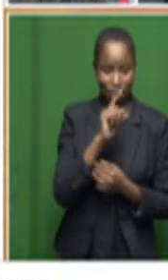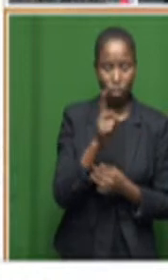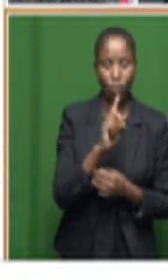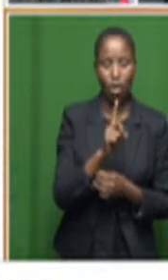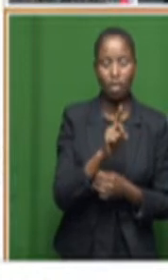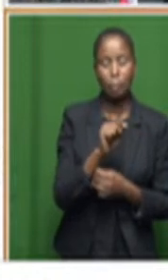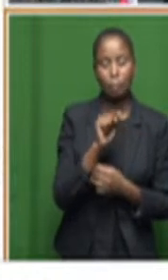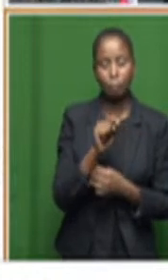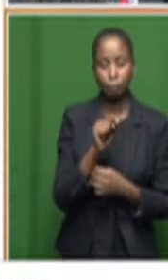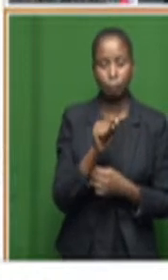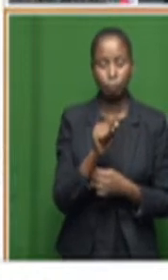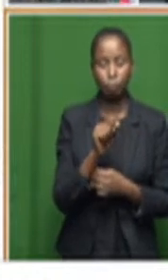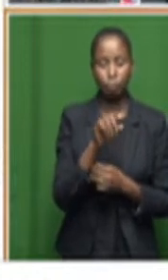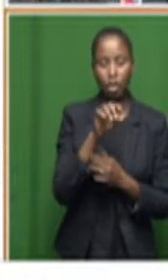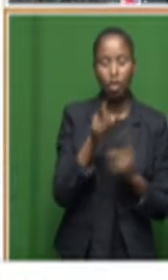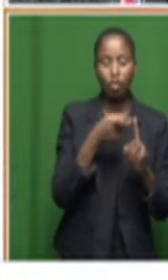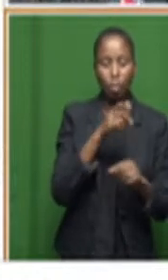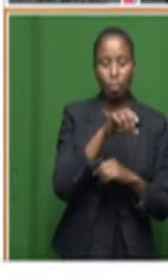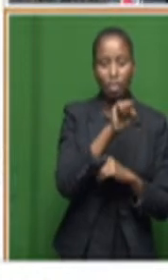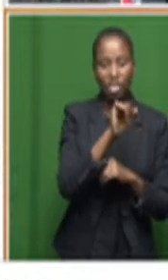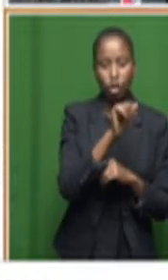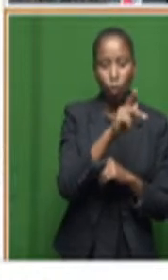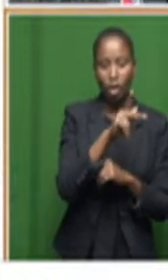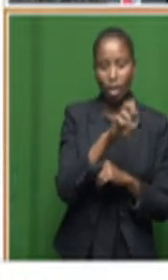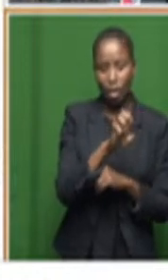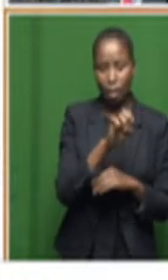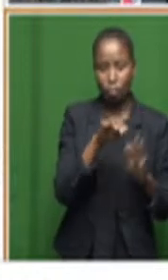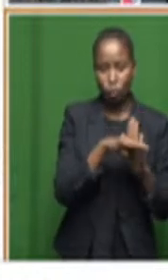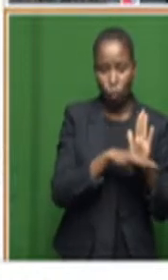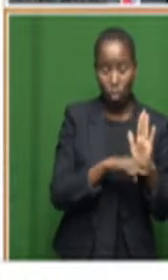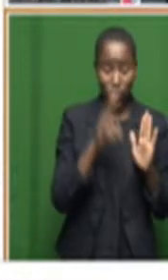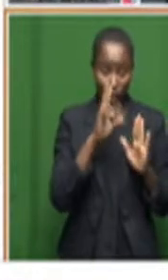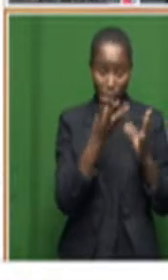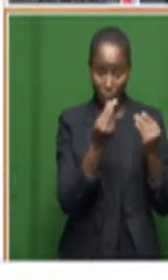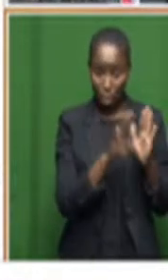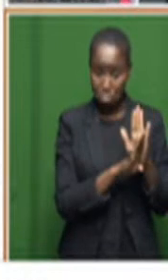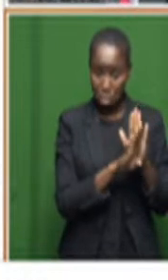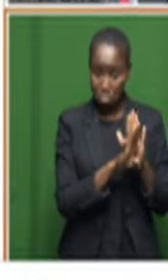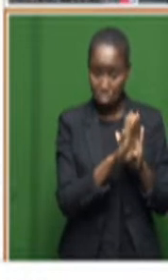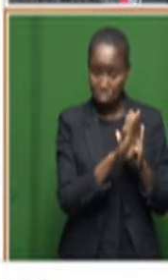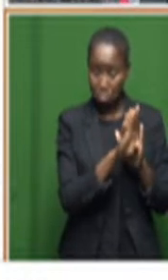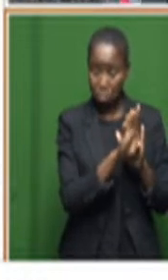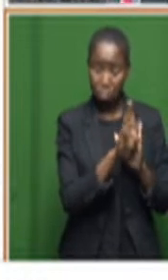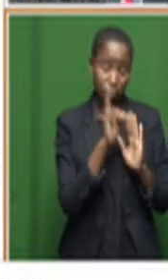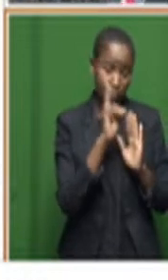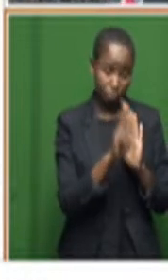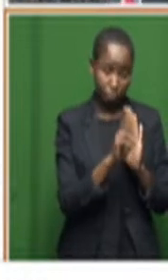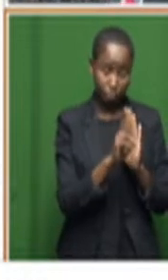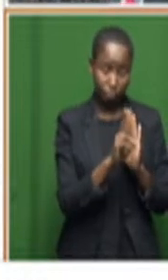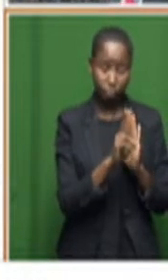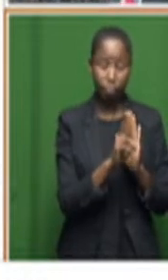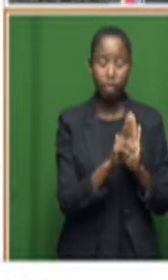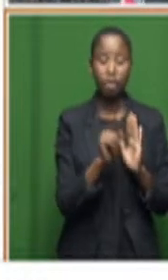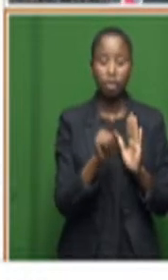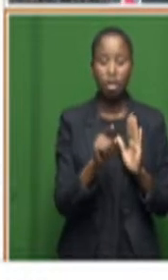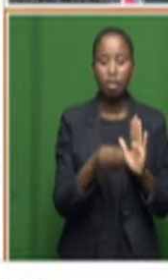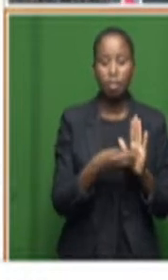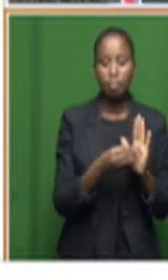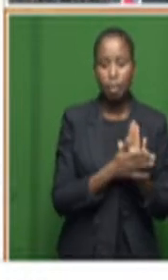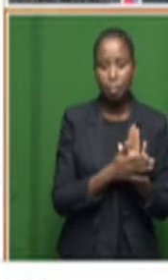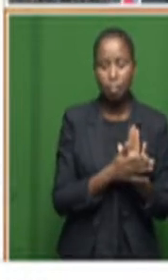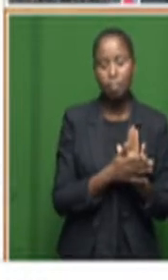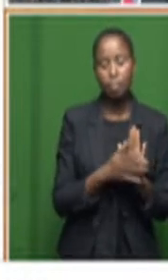initial Sisonke program. You will see the numbers increasing slowly as the paper records are found